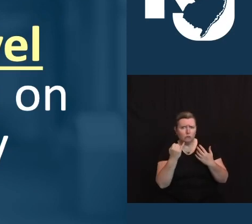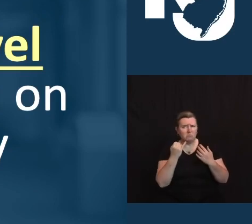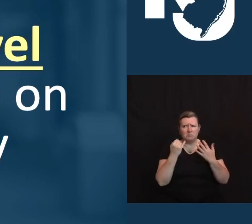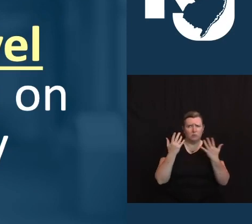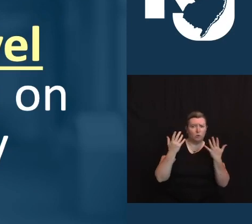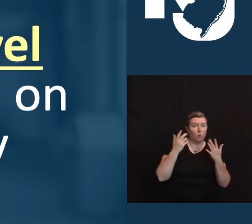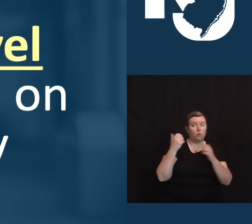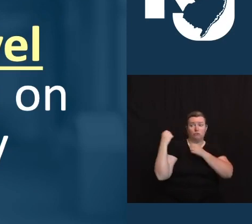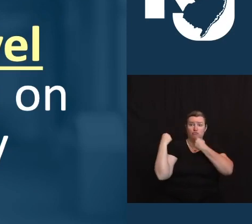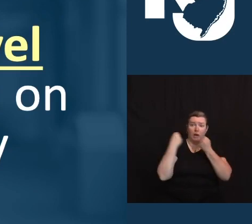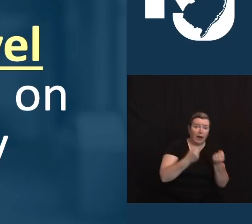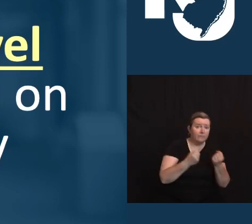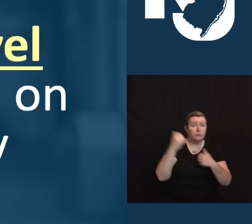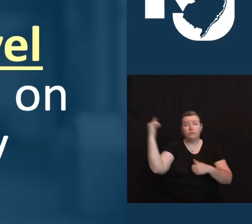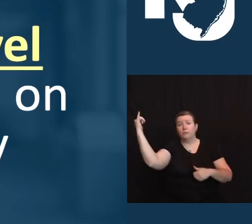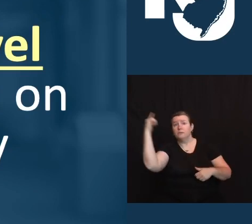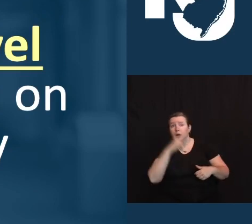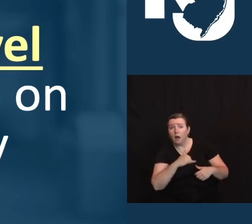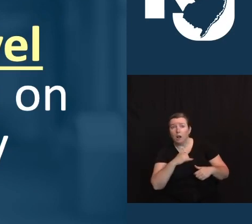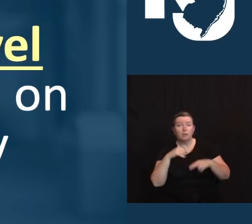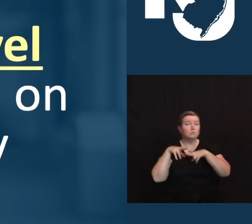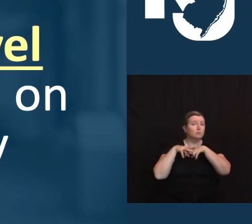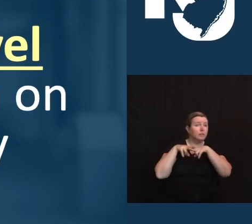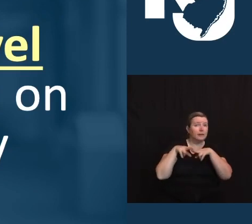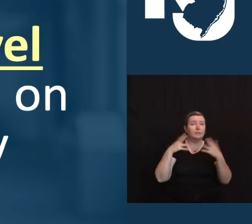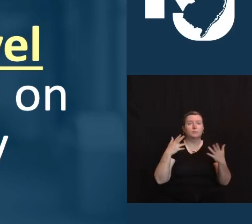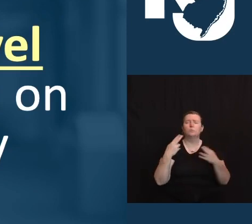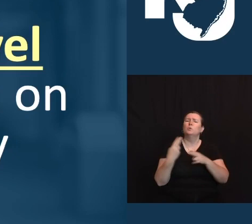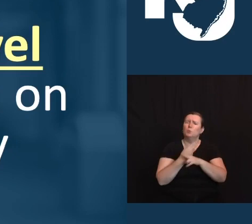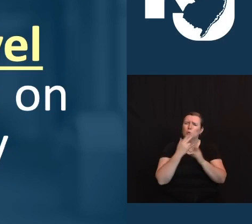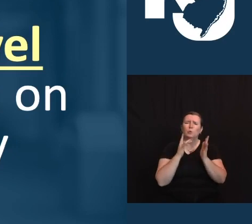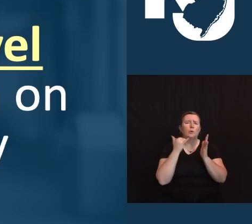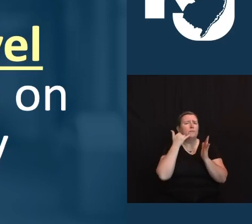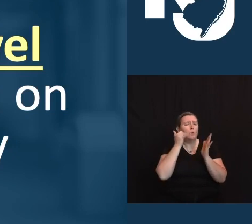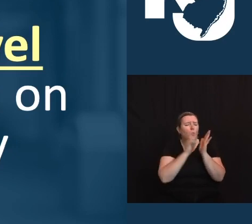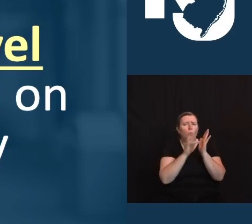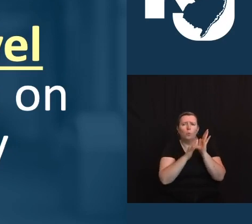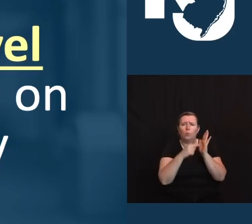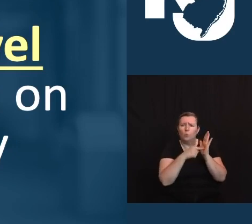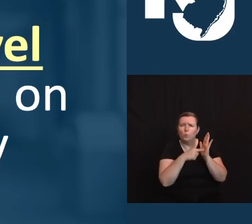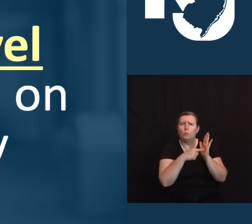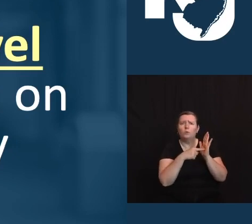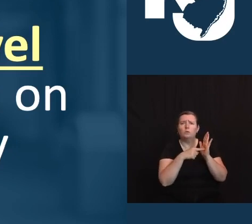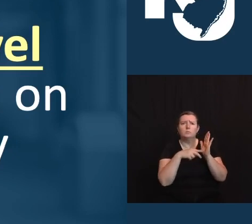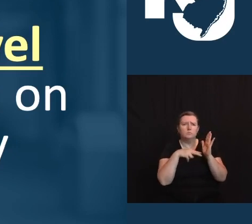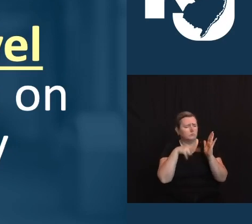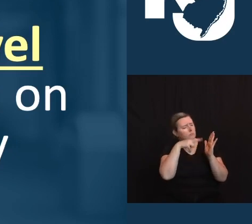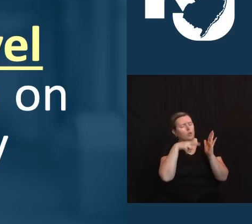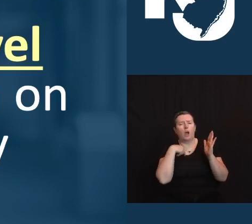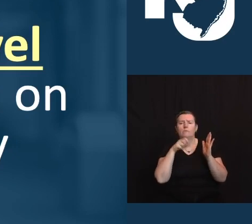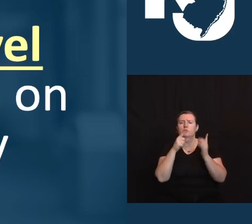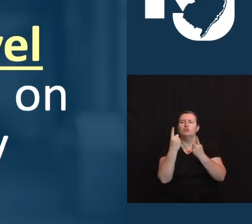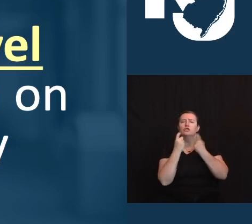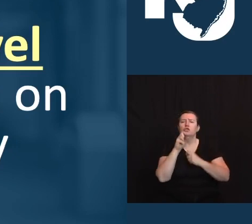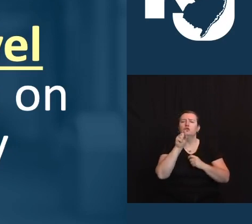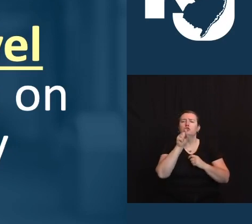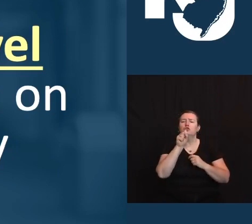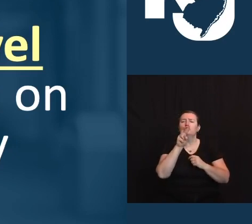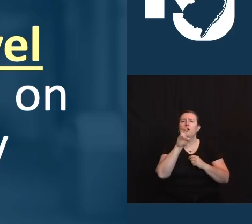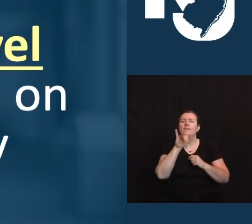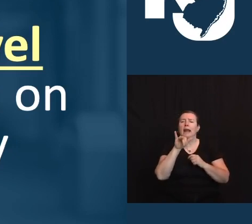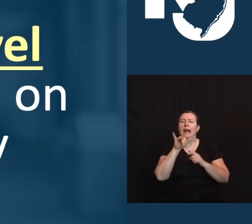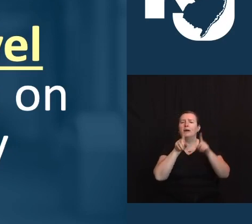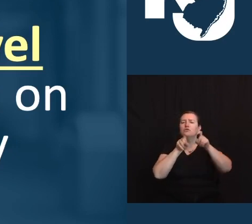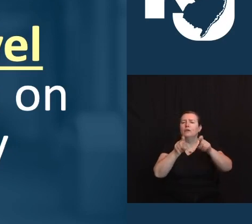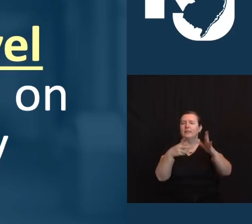your smartphone to fill out the travel survey, which is available through this page as well. We continue to ask everyone who has been in one